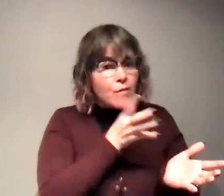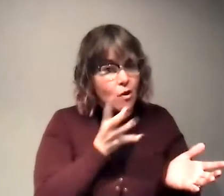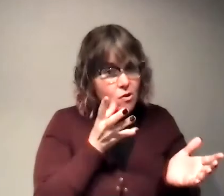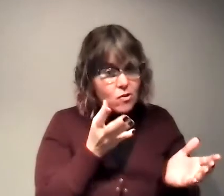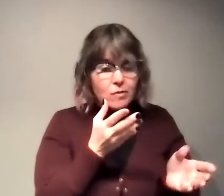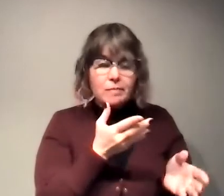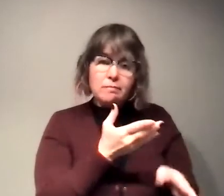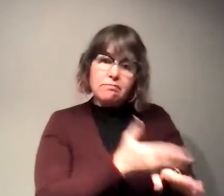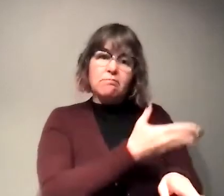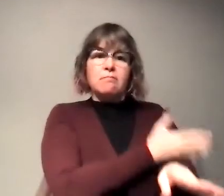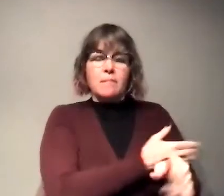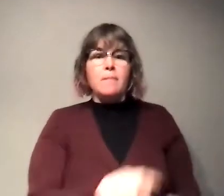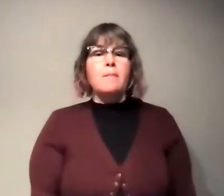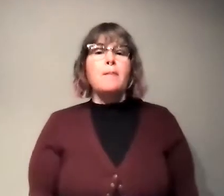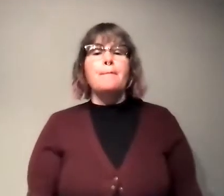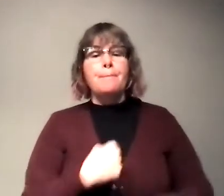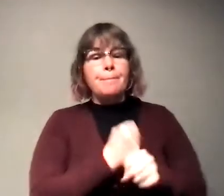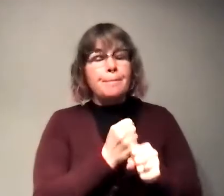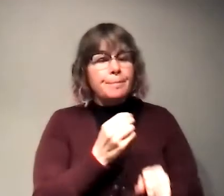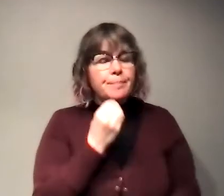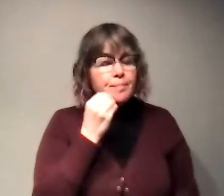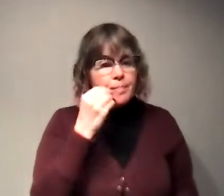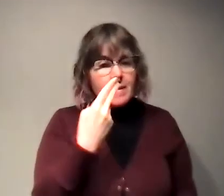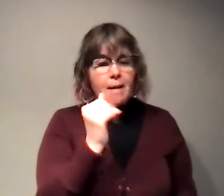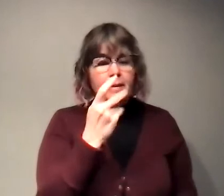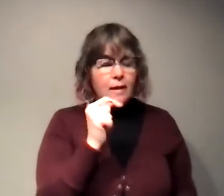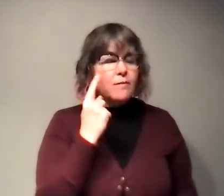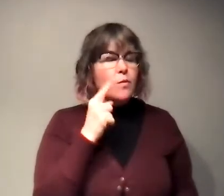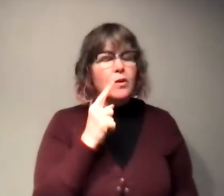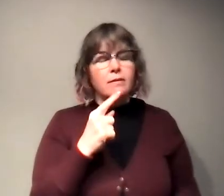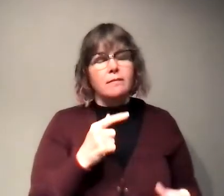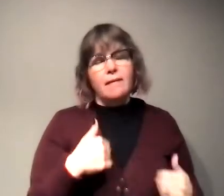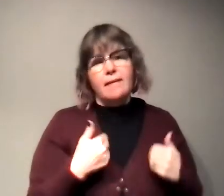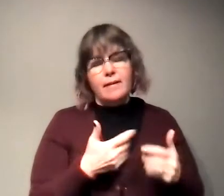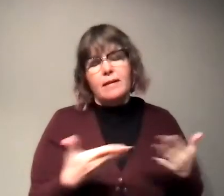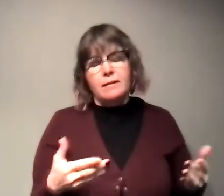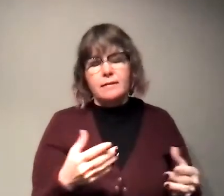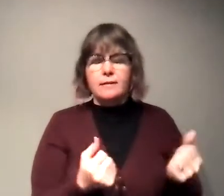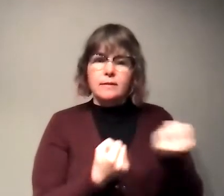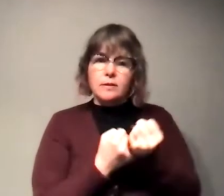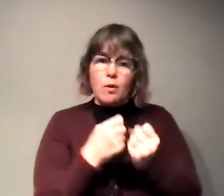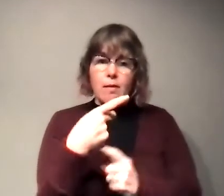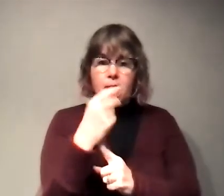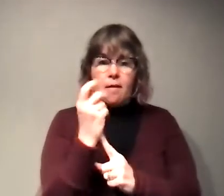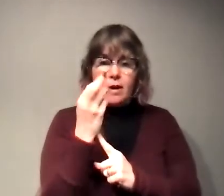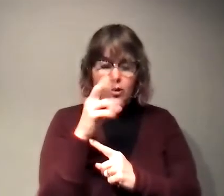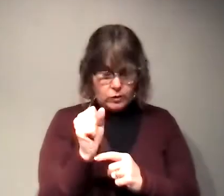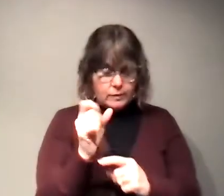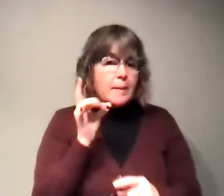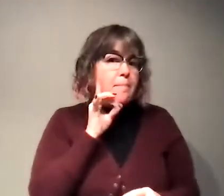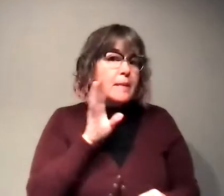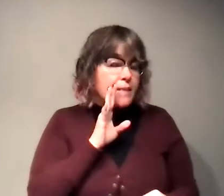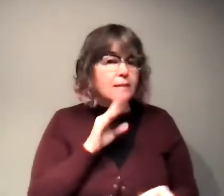way. They can also create habitat for lots of creatures, and they can support pollinators like bees that are really important to